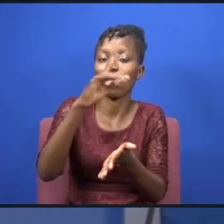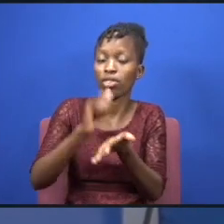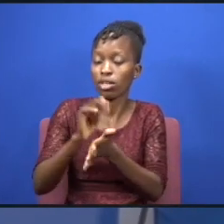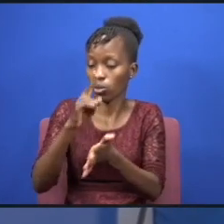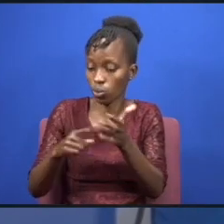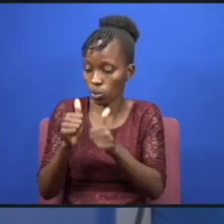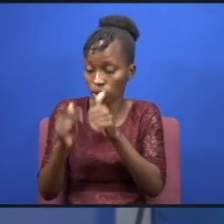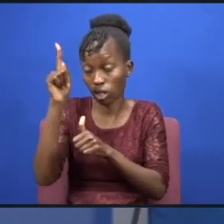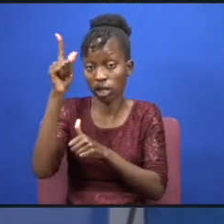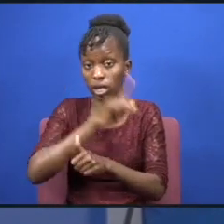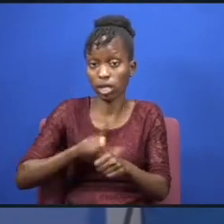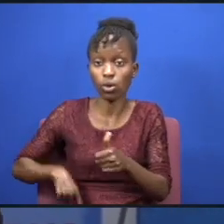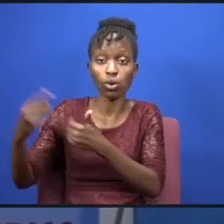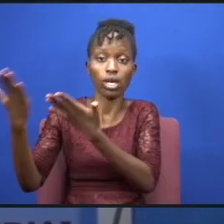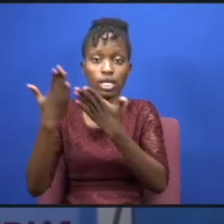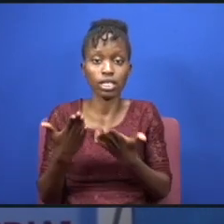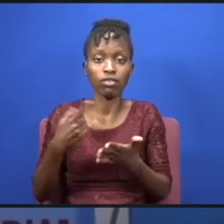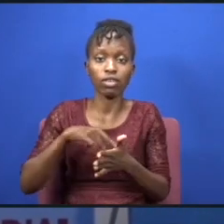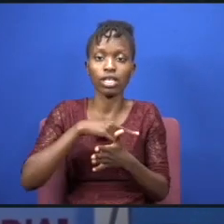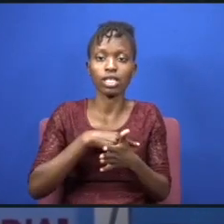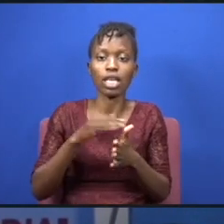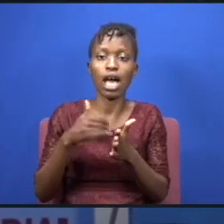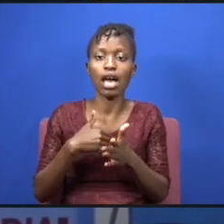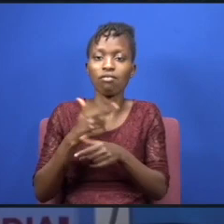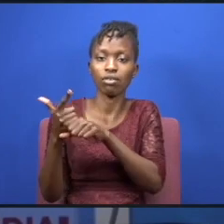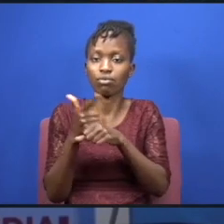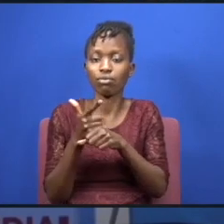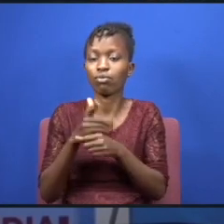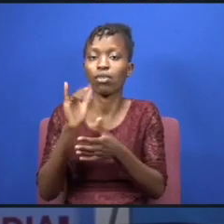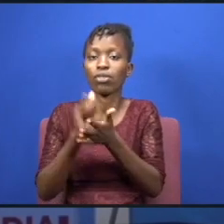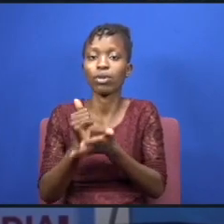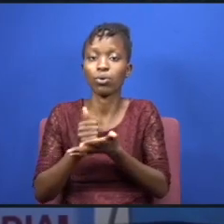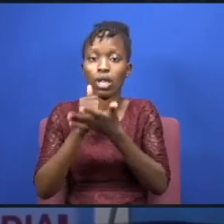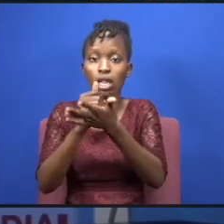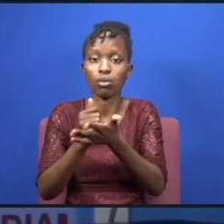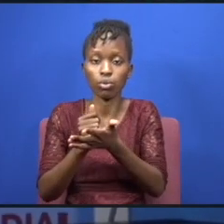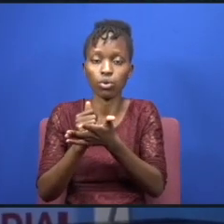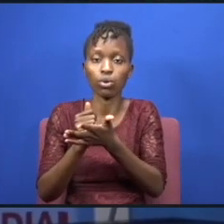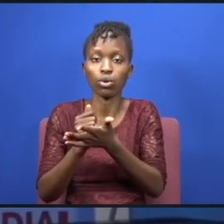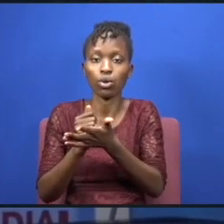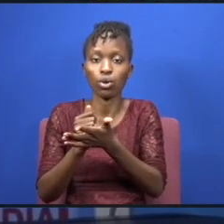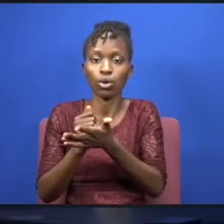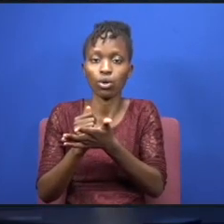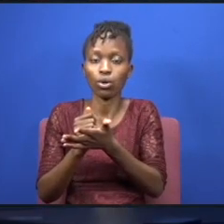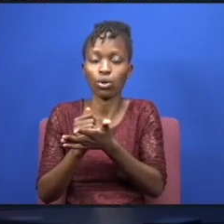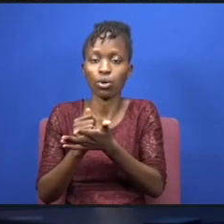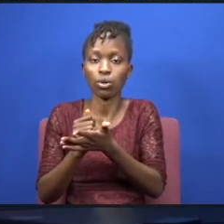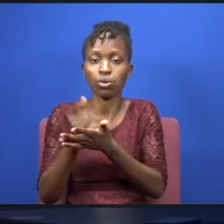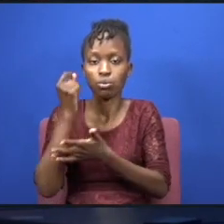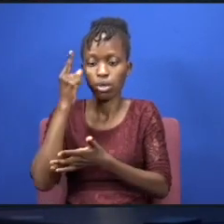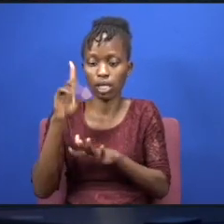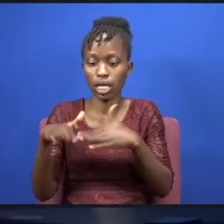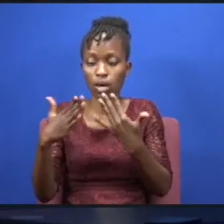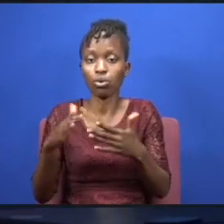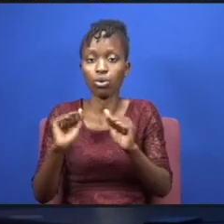to us. And so there's a notice, a clip that's going to play right after this, and you'll be furnished with all the details you